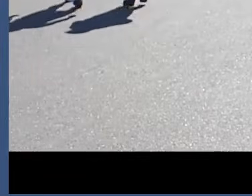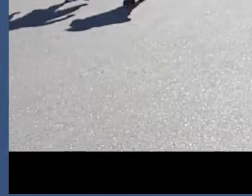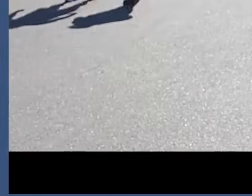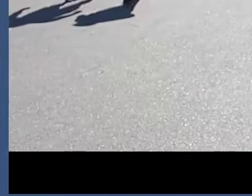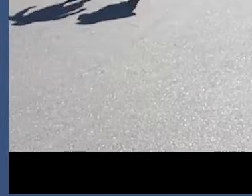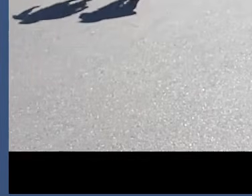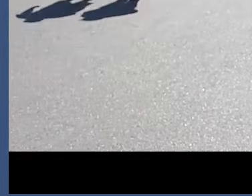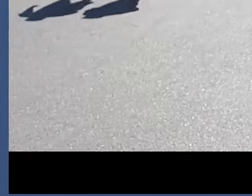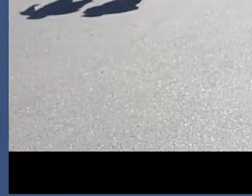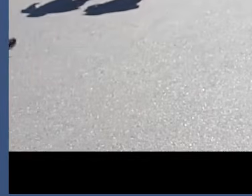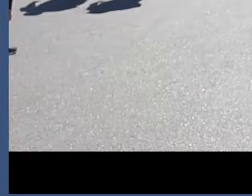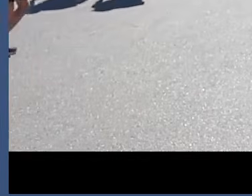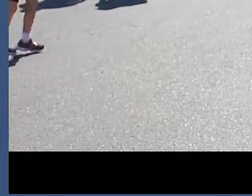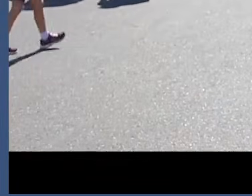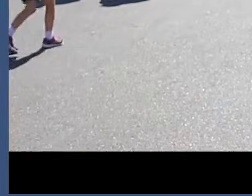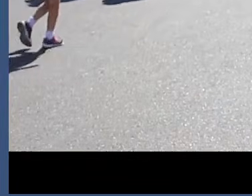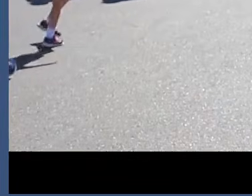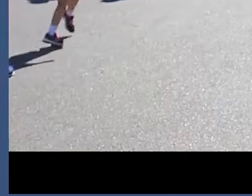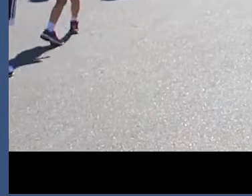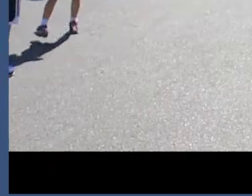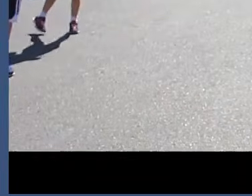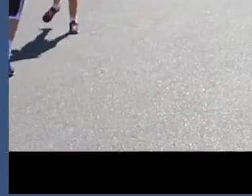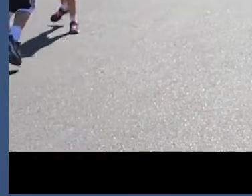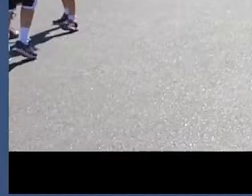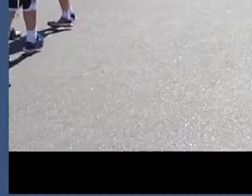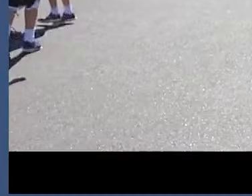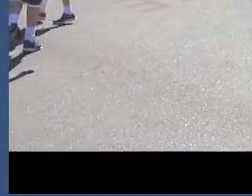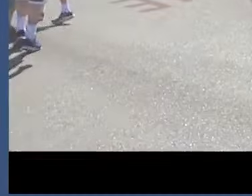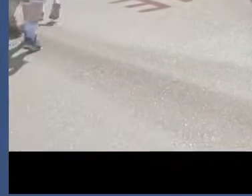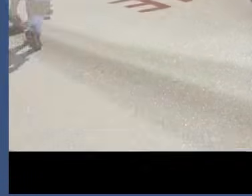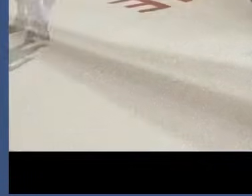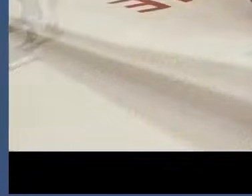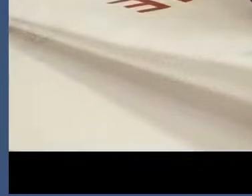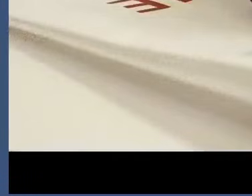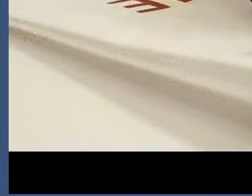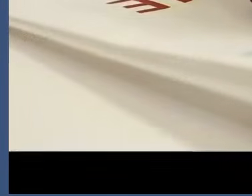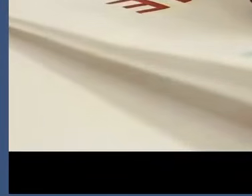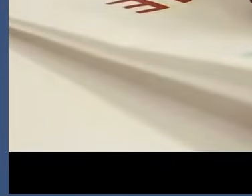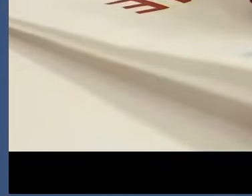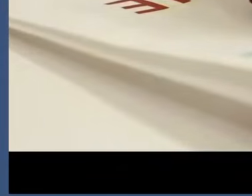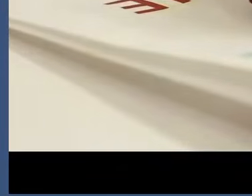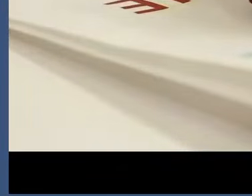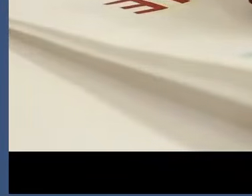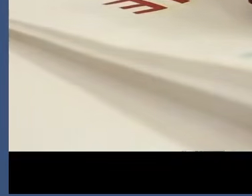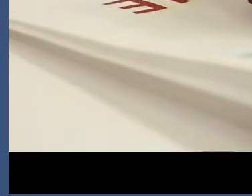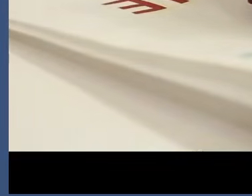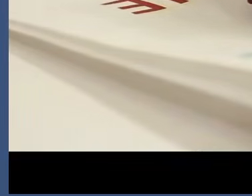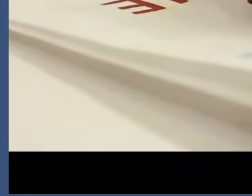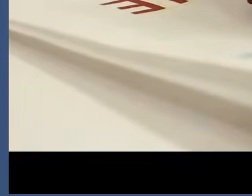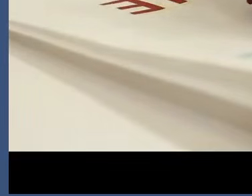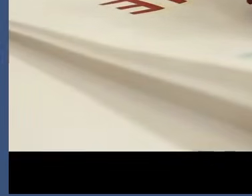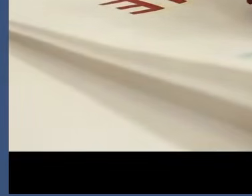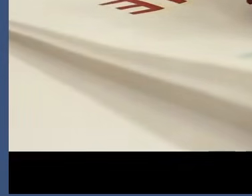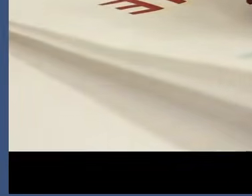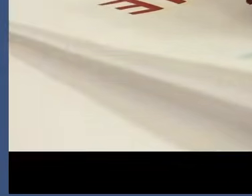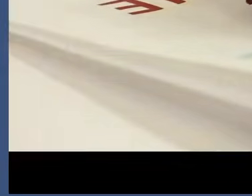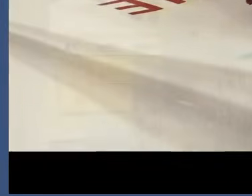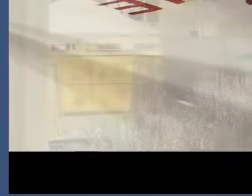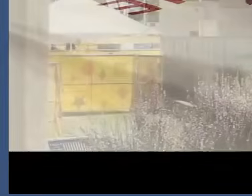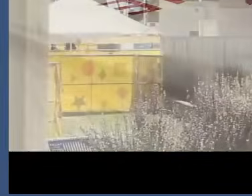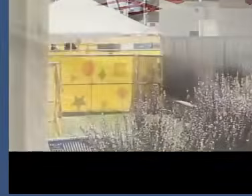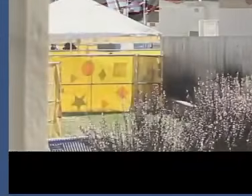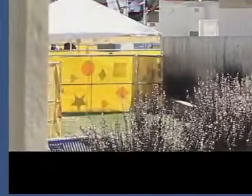When you go to the State Fair in Puyallup, two things are on your mind. First, the taste of those tremendous cones.